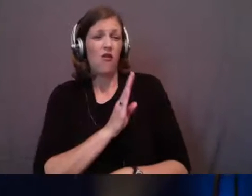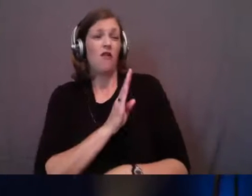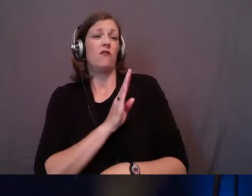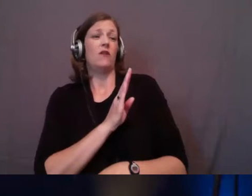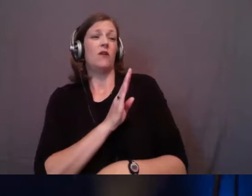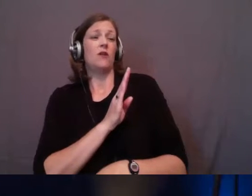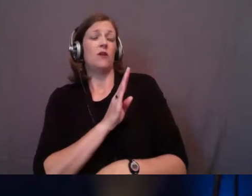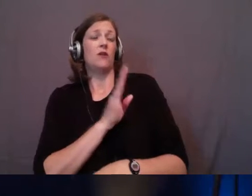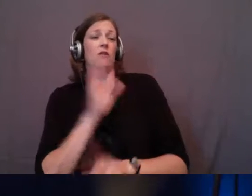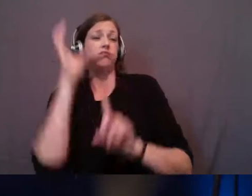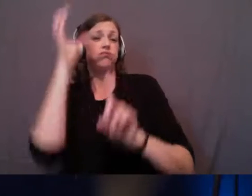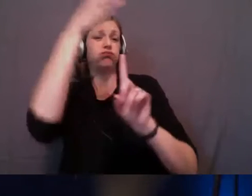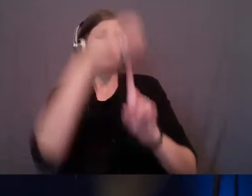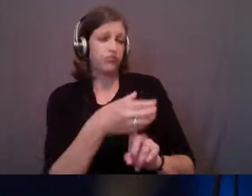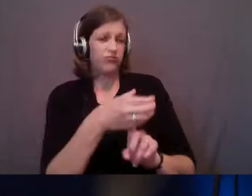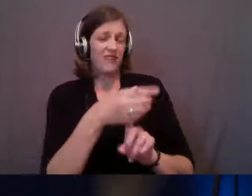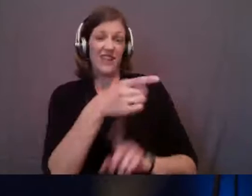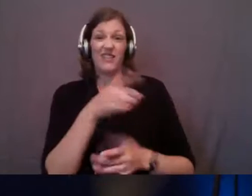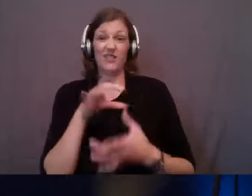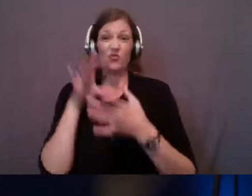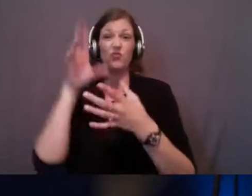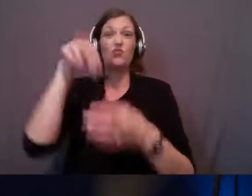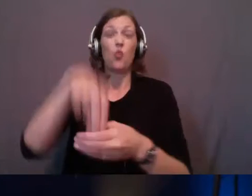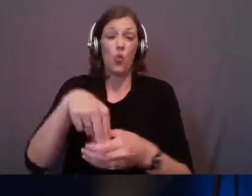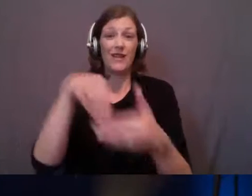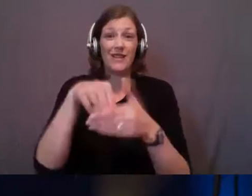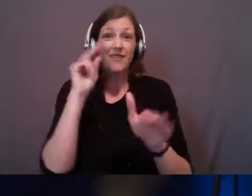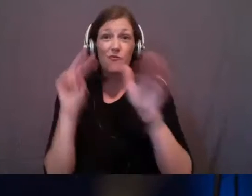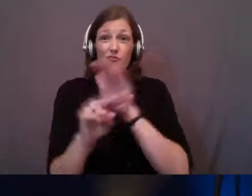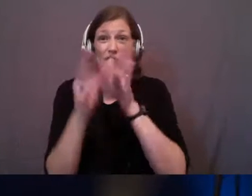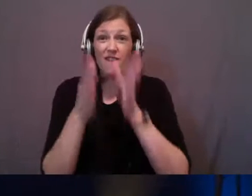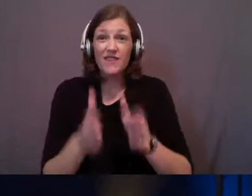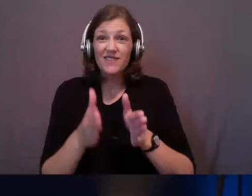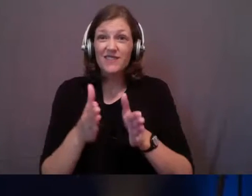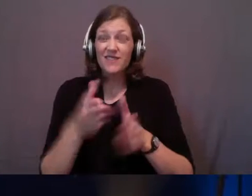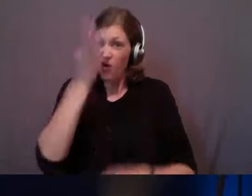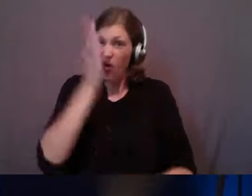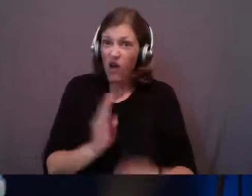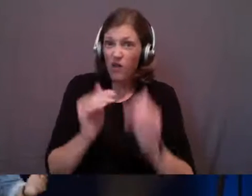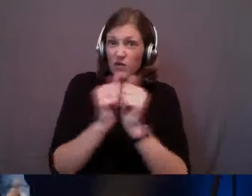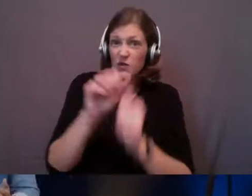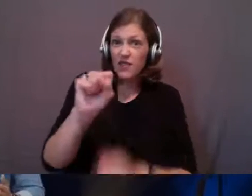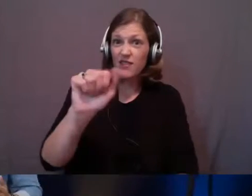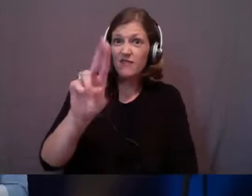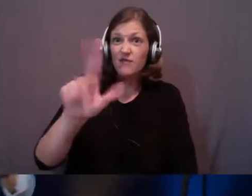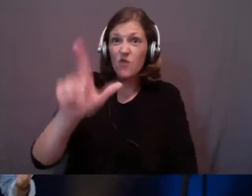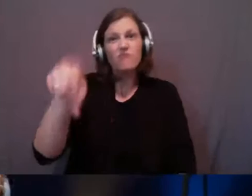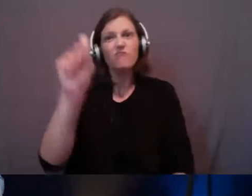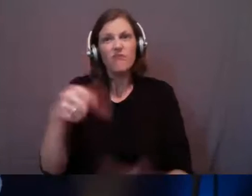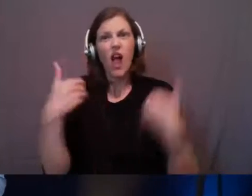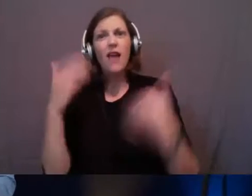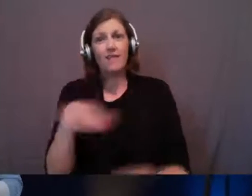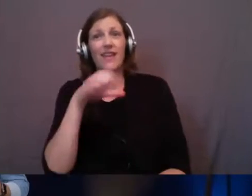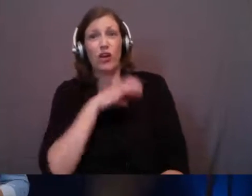him, and he joined in their prophesying. God was with Saul. Yes, he had character flaws, and yes,